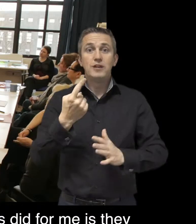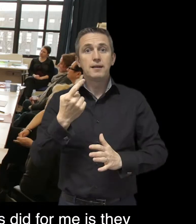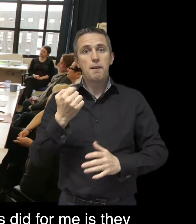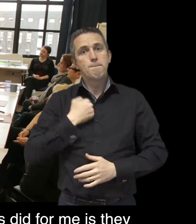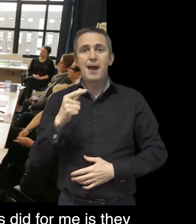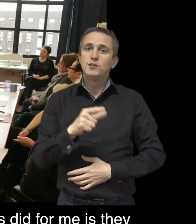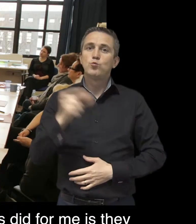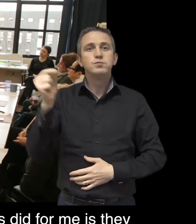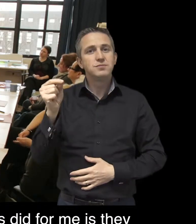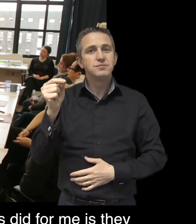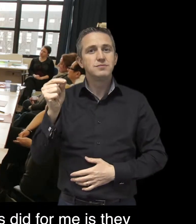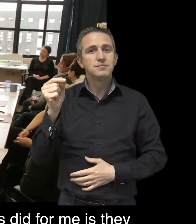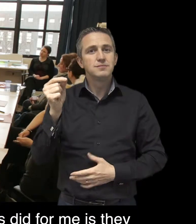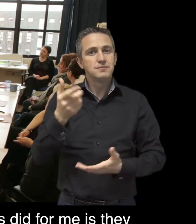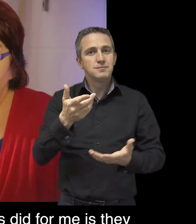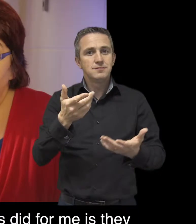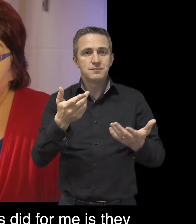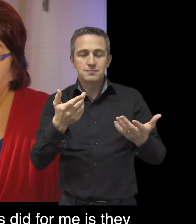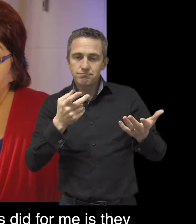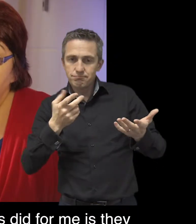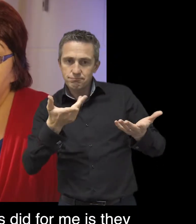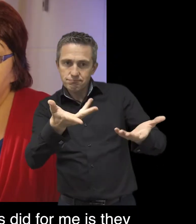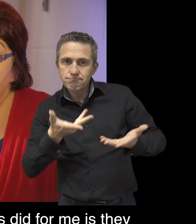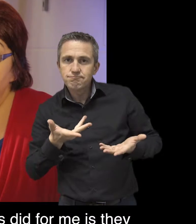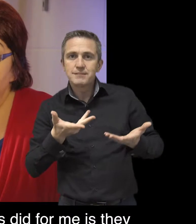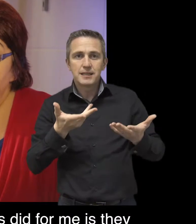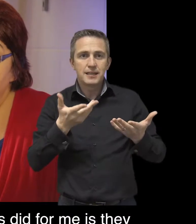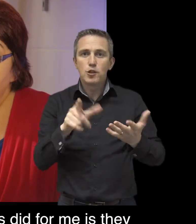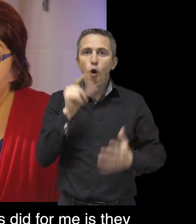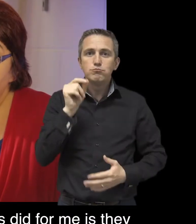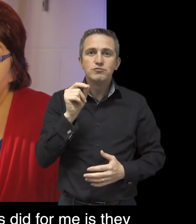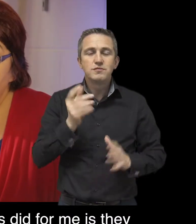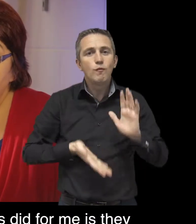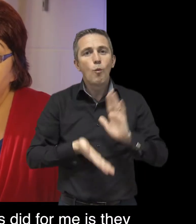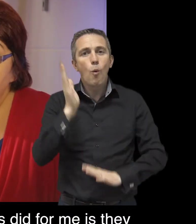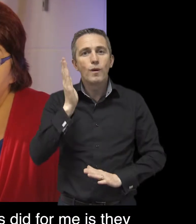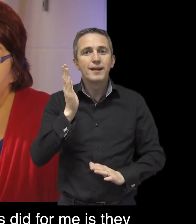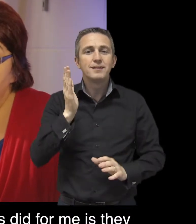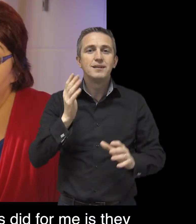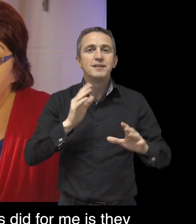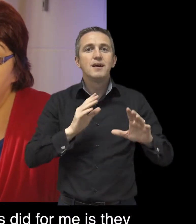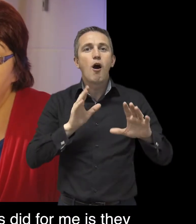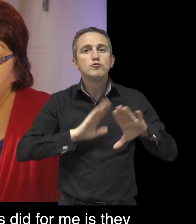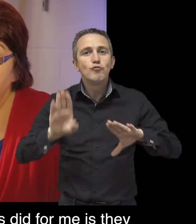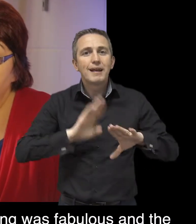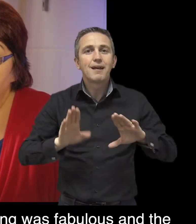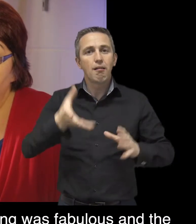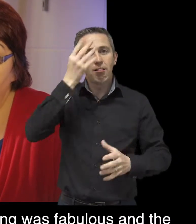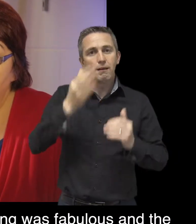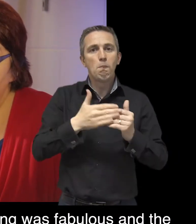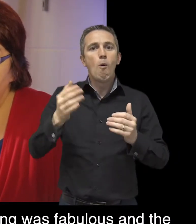me is they sourced and funded for me to go and do training on